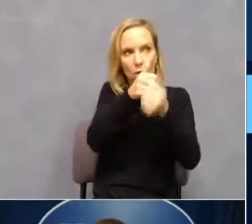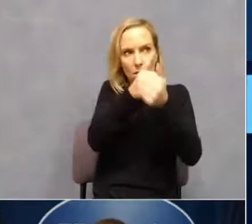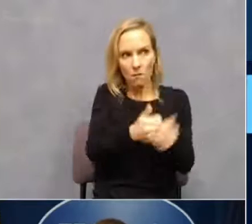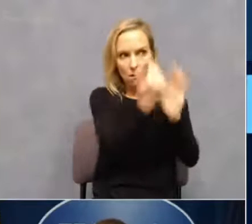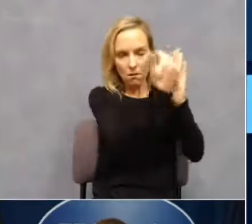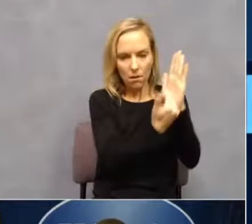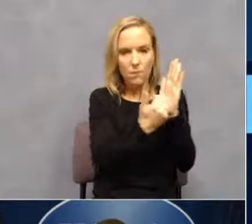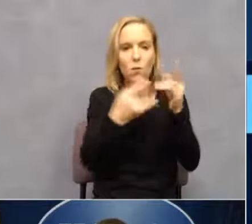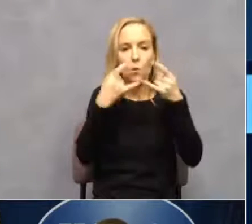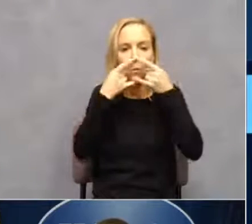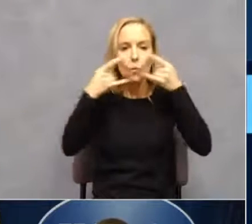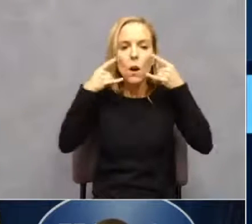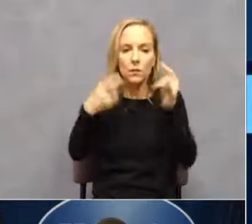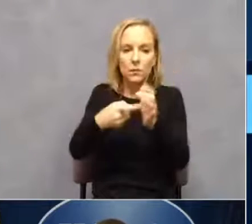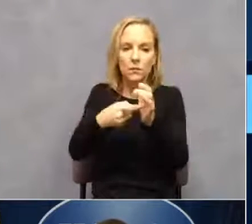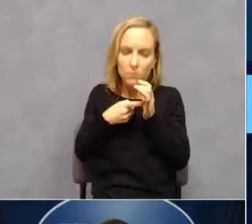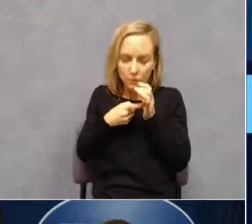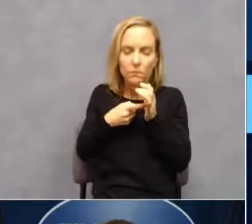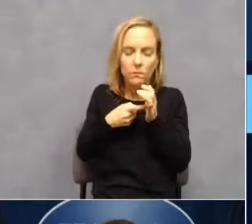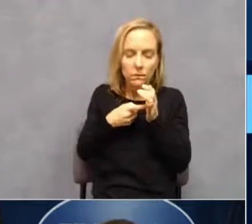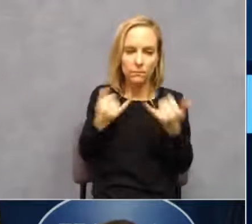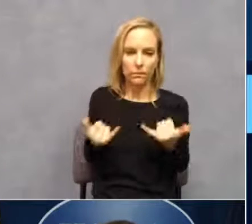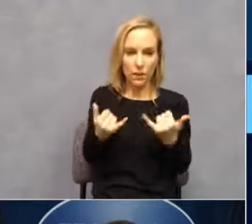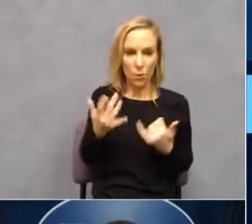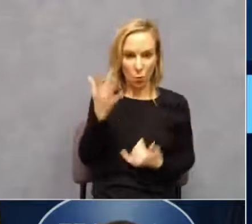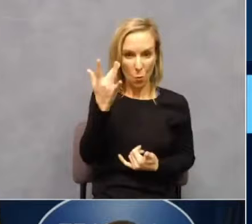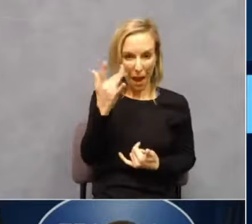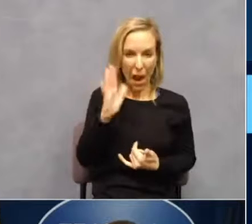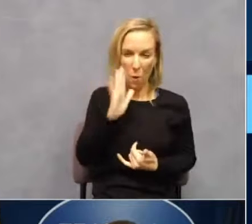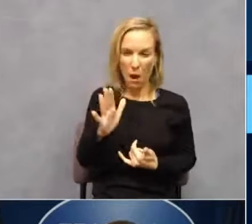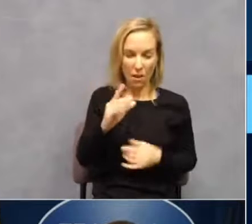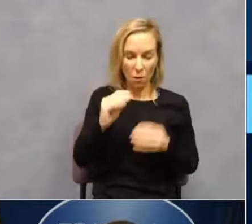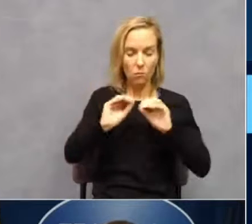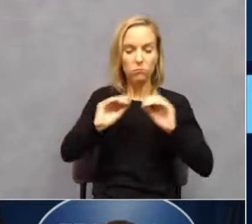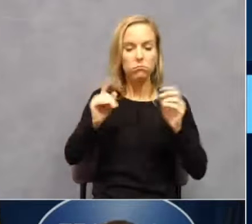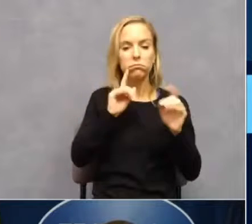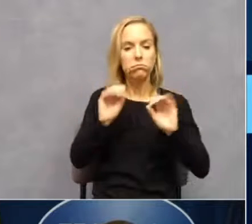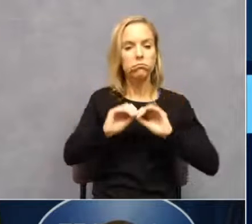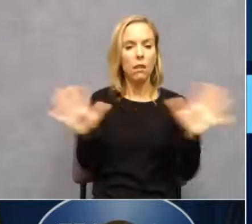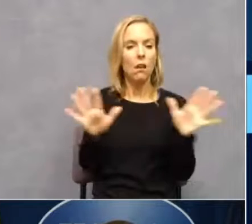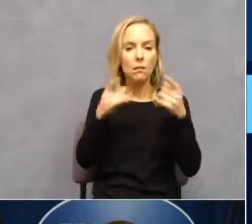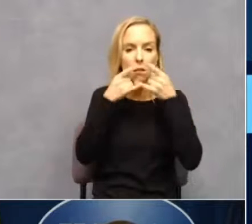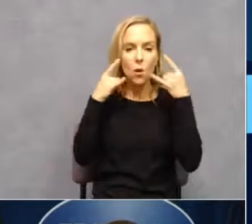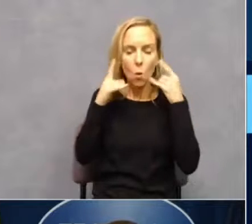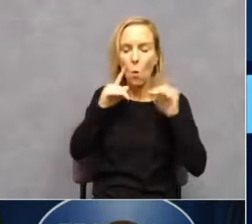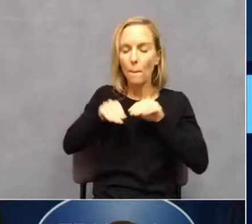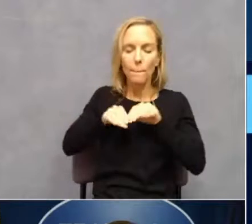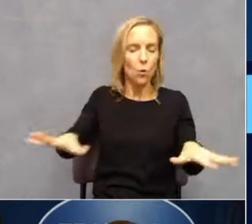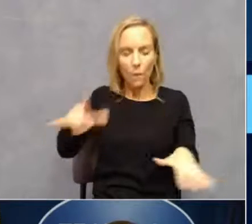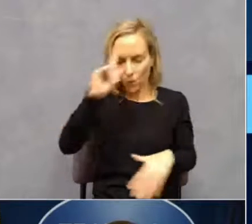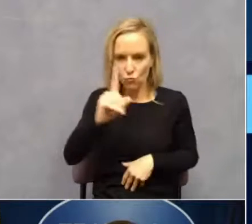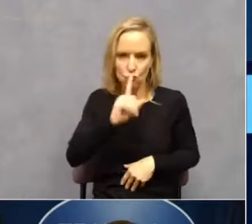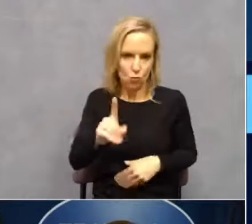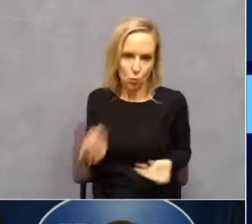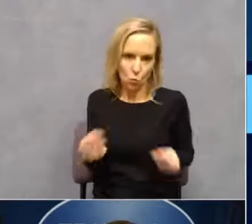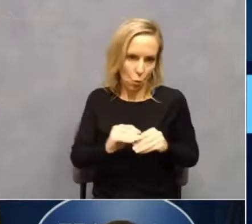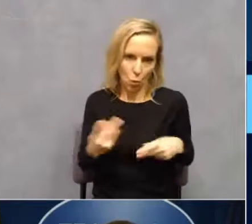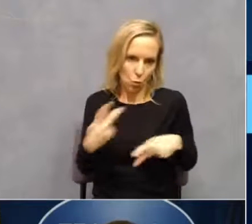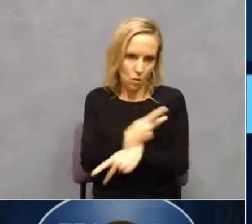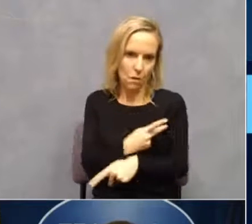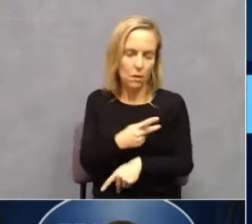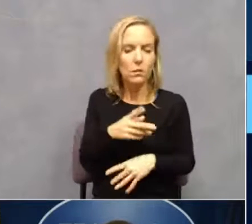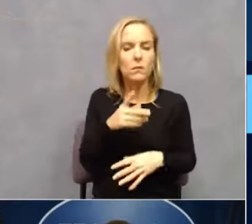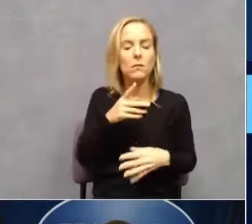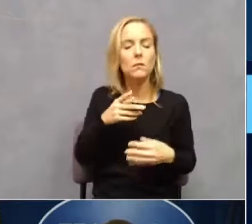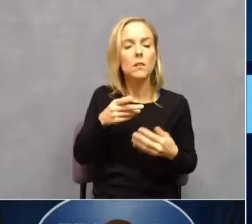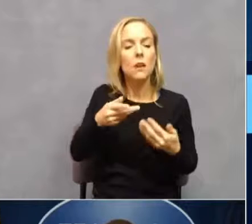effect. Without it, this thing would spread even worse. Ensure physical distance. Avoid public crowds